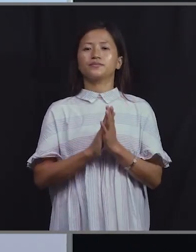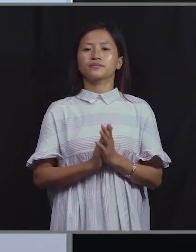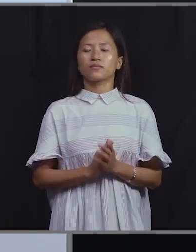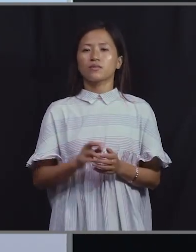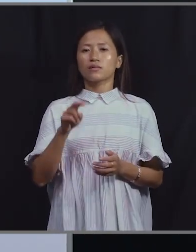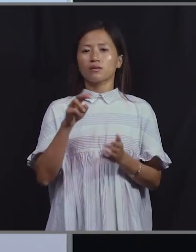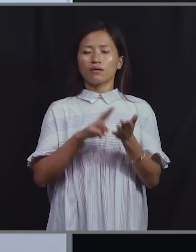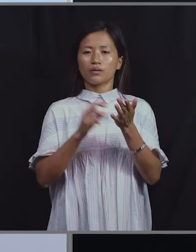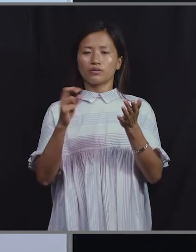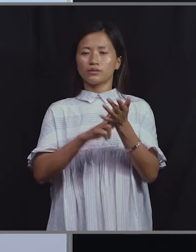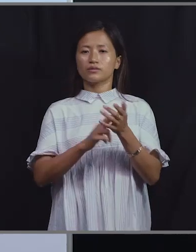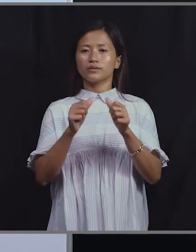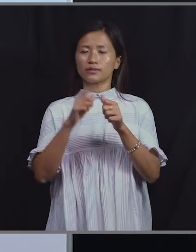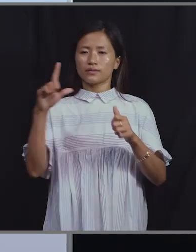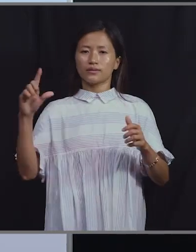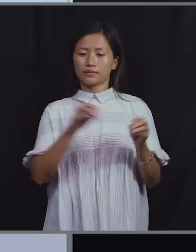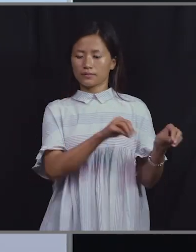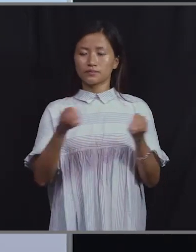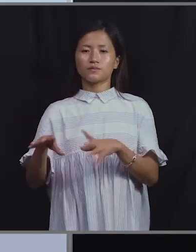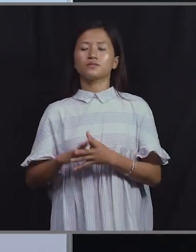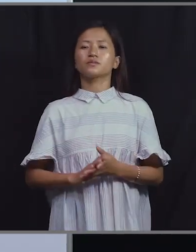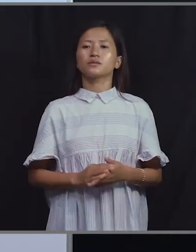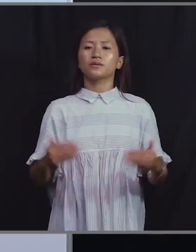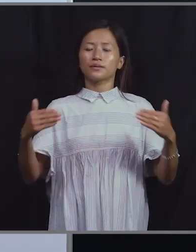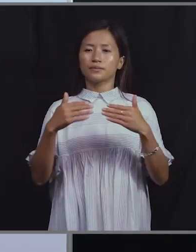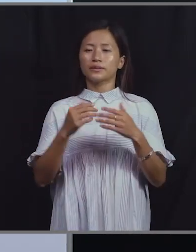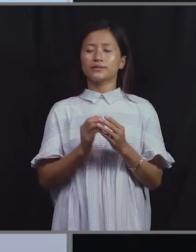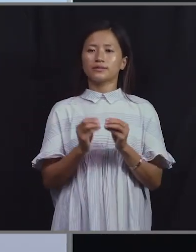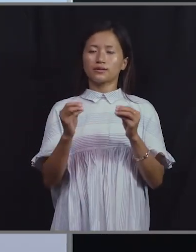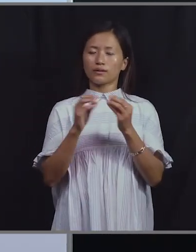movement, okay, especially in their mediating.